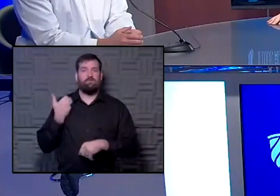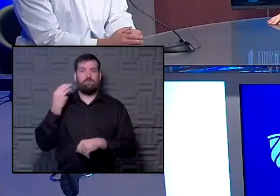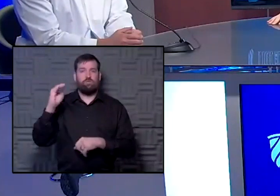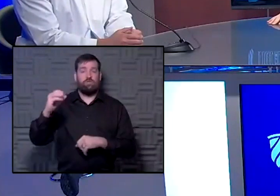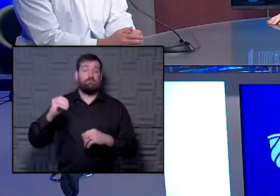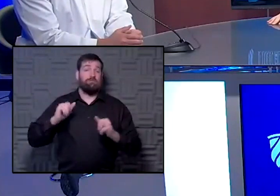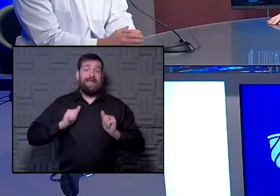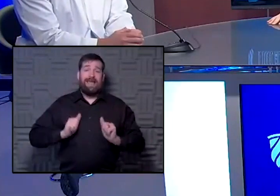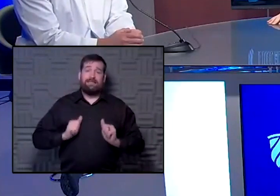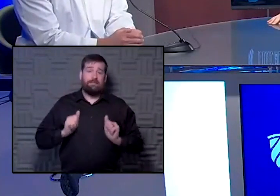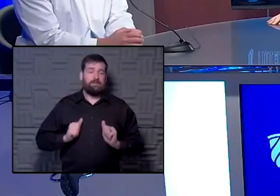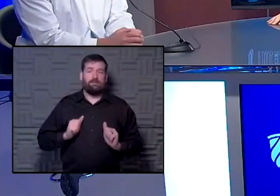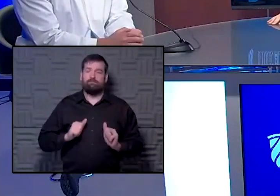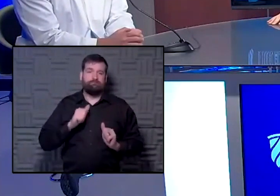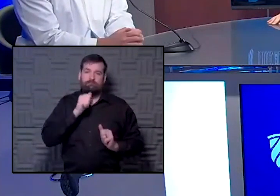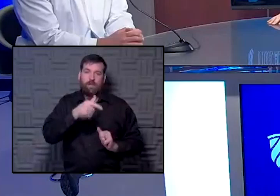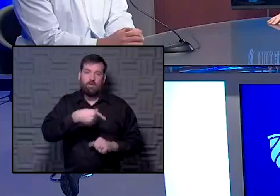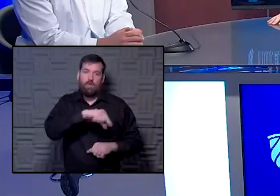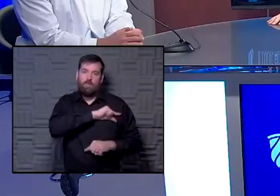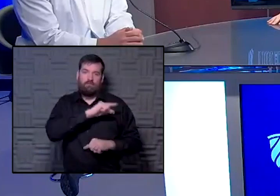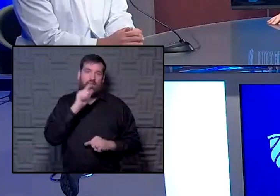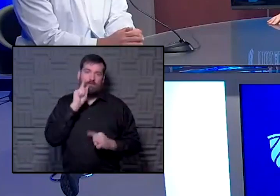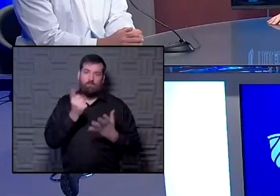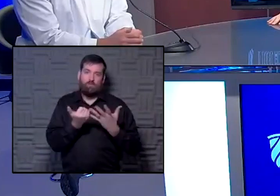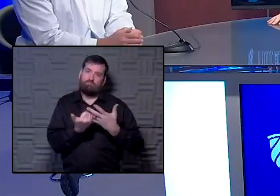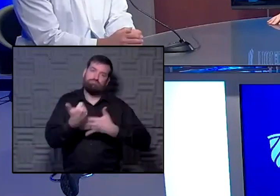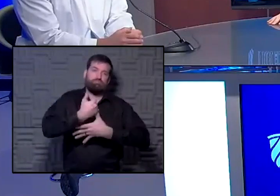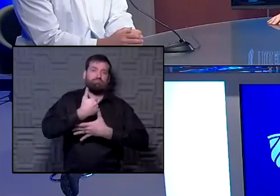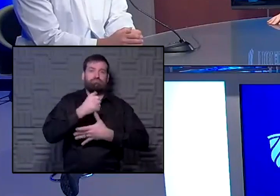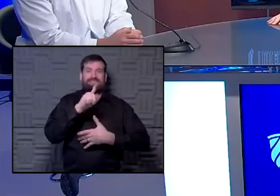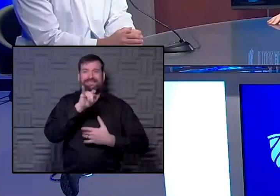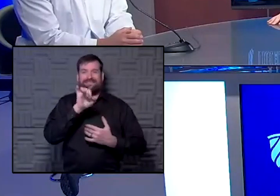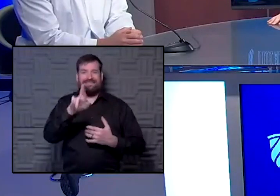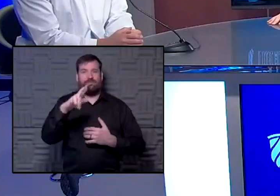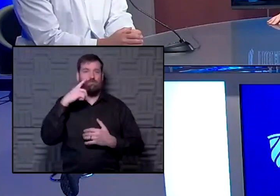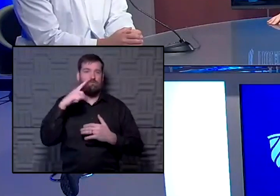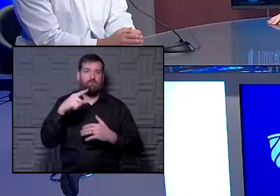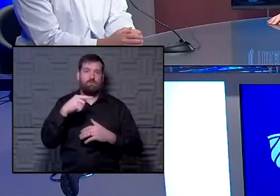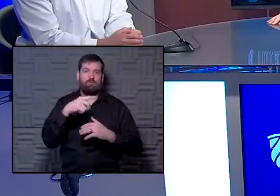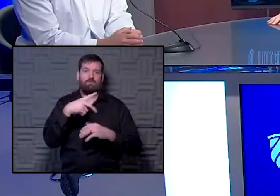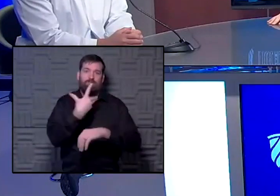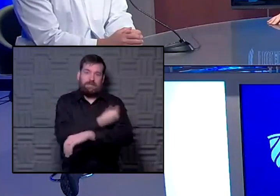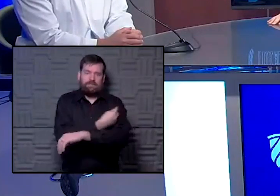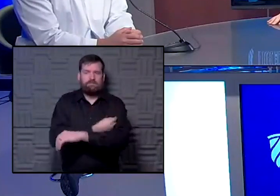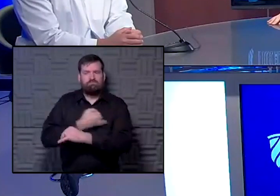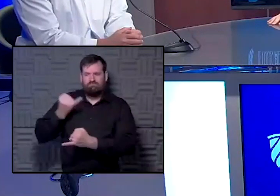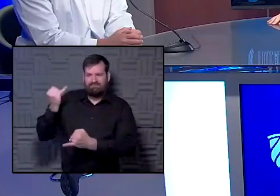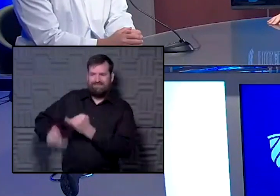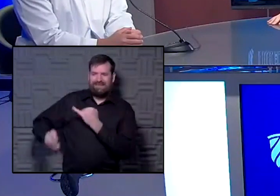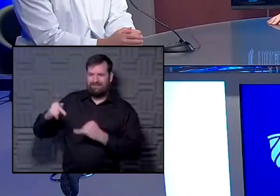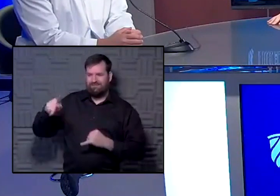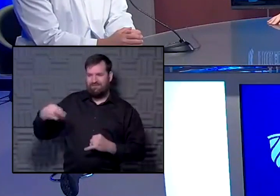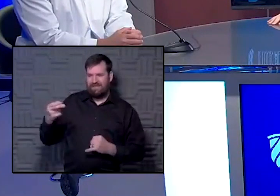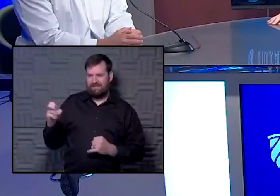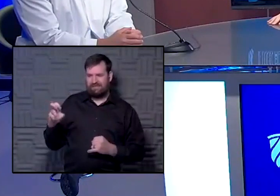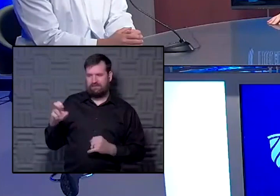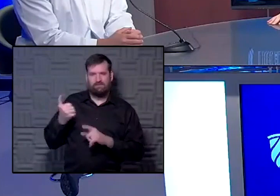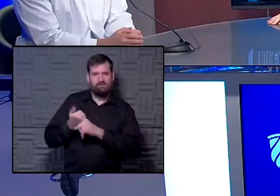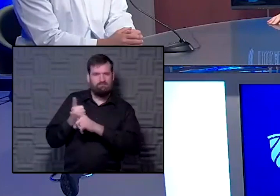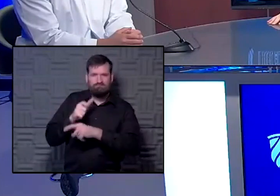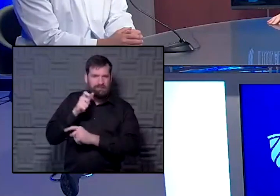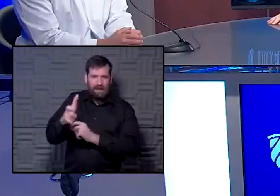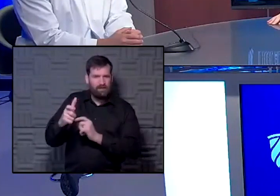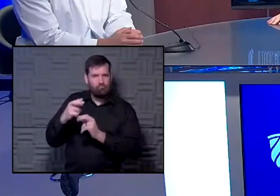not qualify me for an earlier tier of the vaccine. I am in the last phase. Why is asthma not an